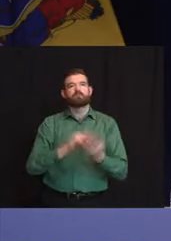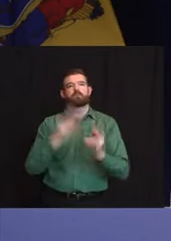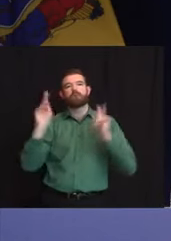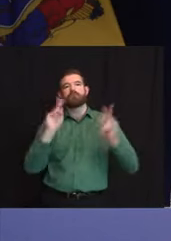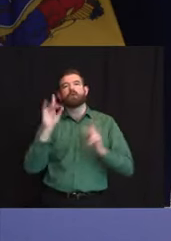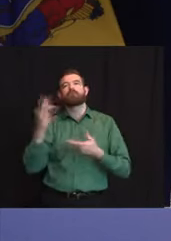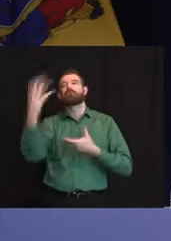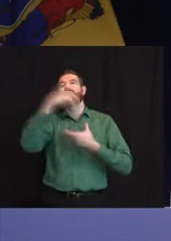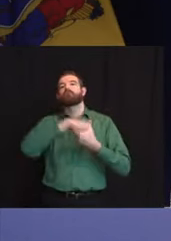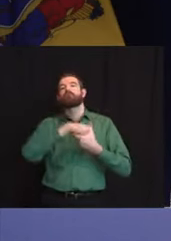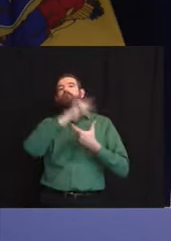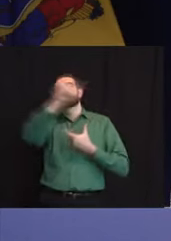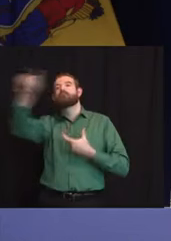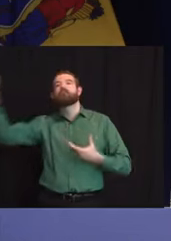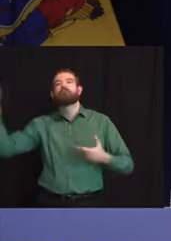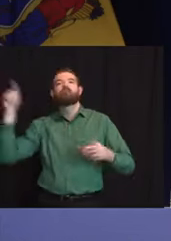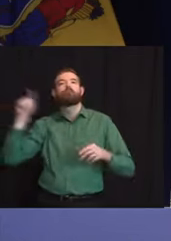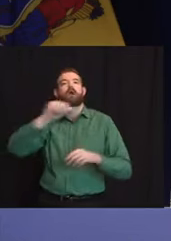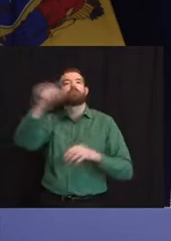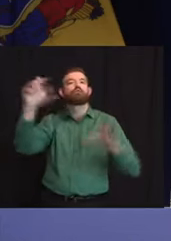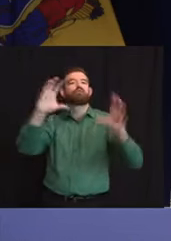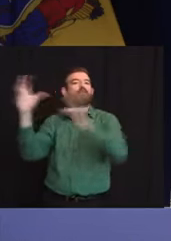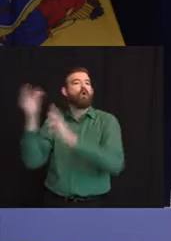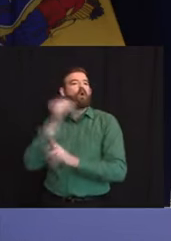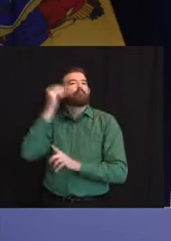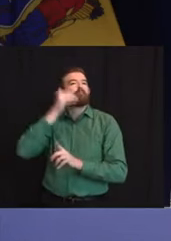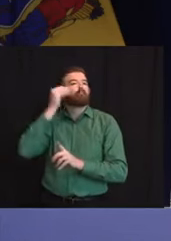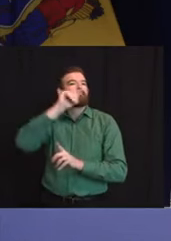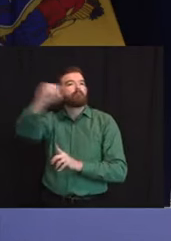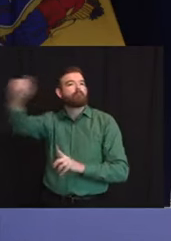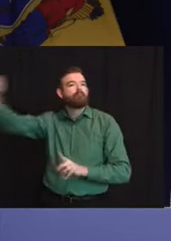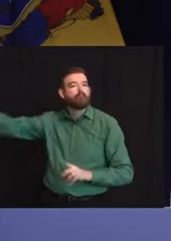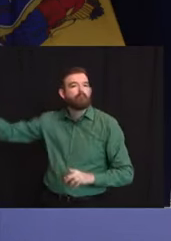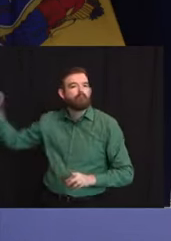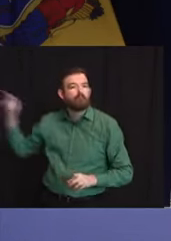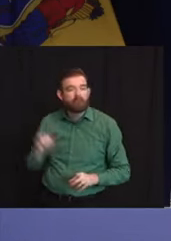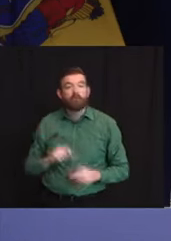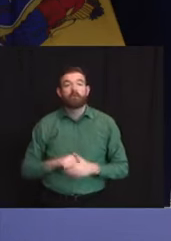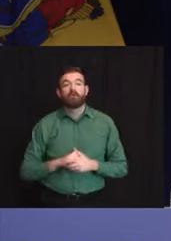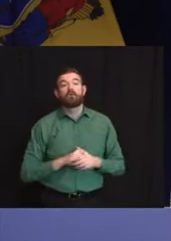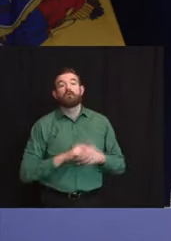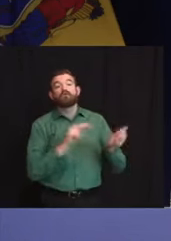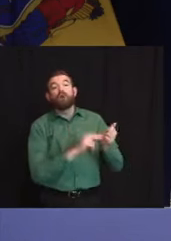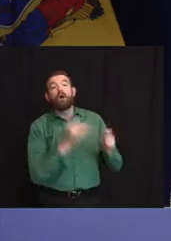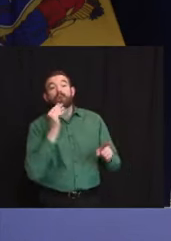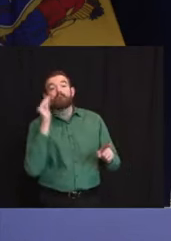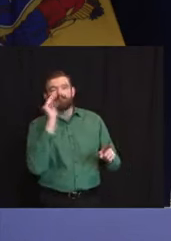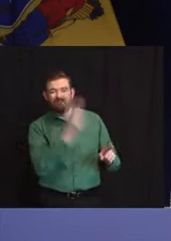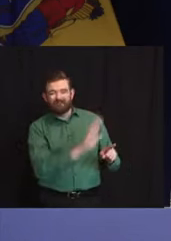for long-term care and assisted living, it's probably around 70,000, and we will be laying out plans